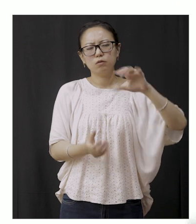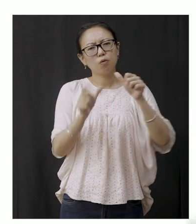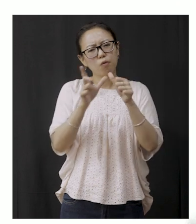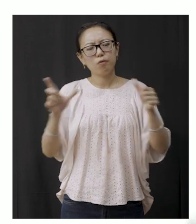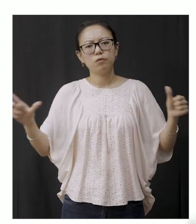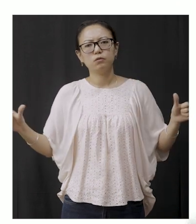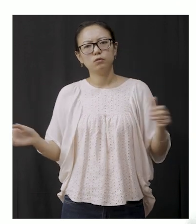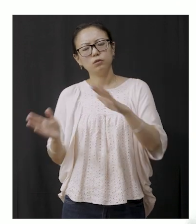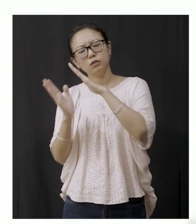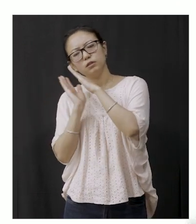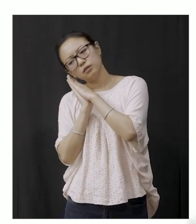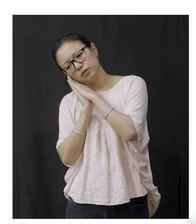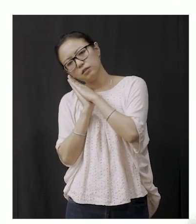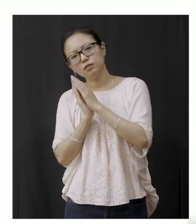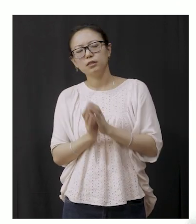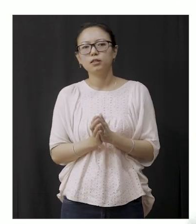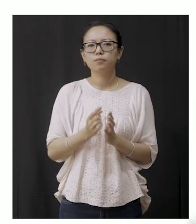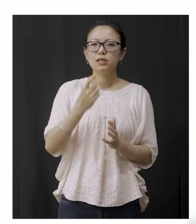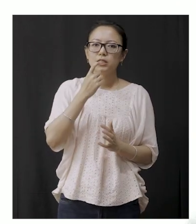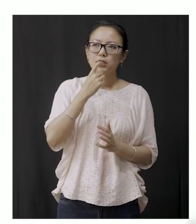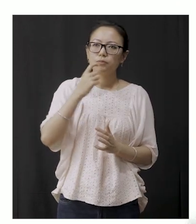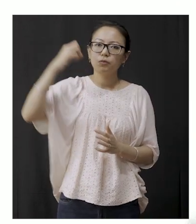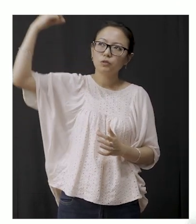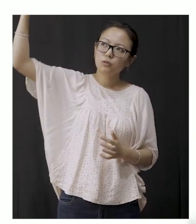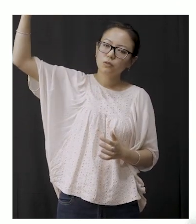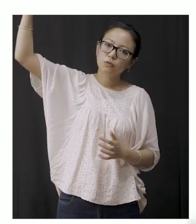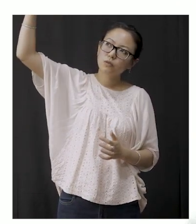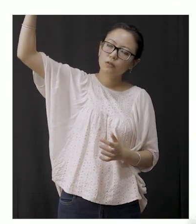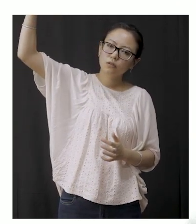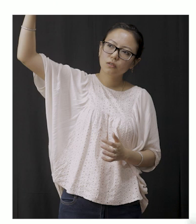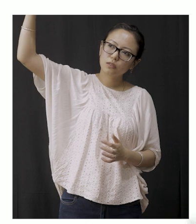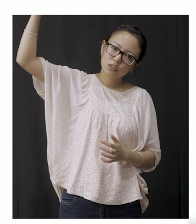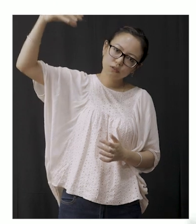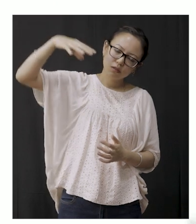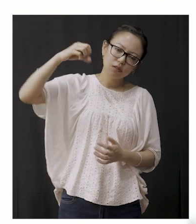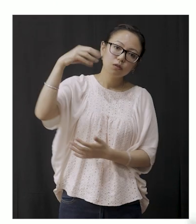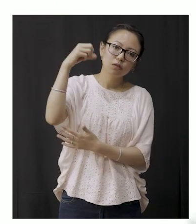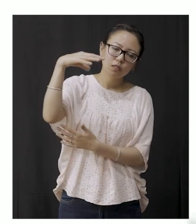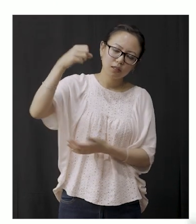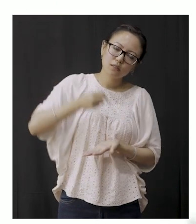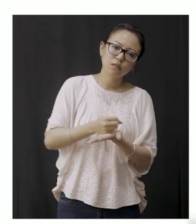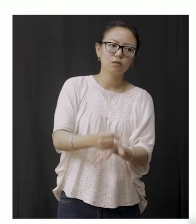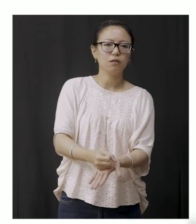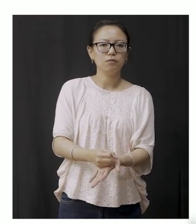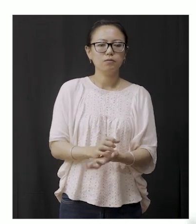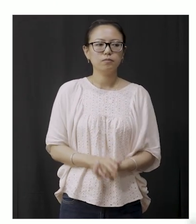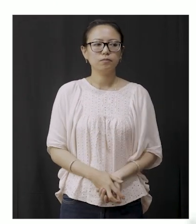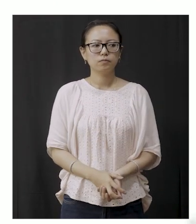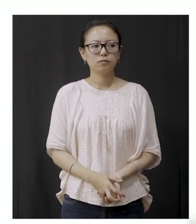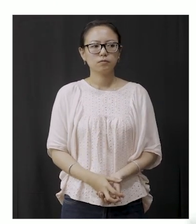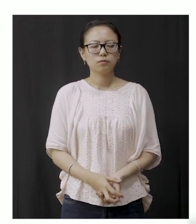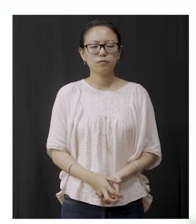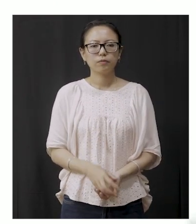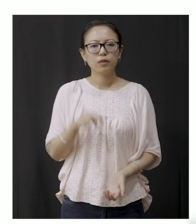night has come, the world is sleeping and the moon shines upon them. Okay? Now, let's